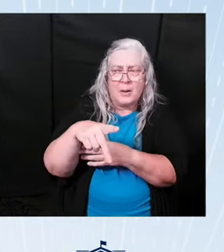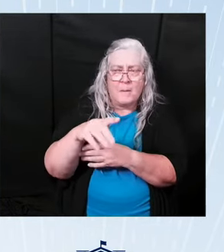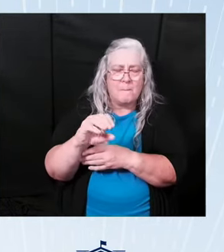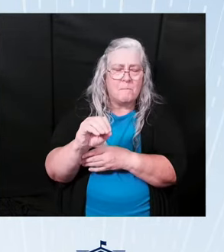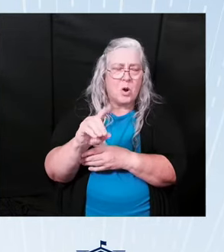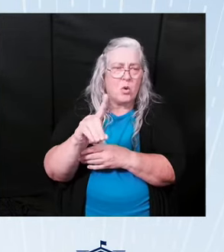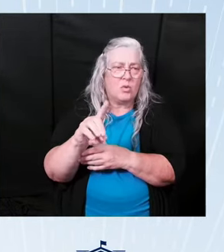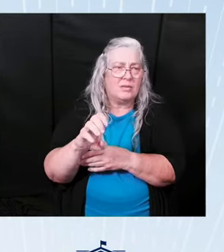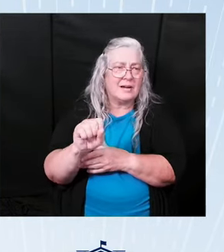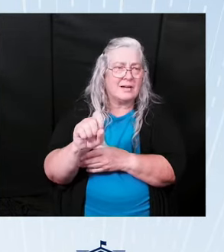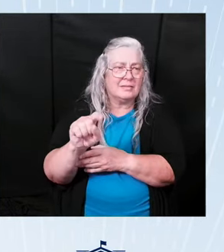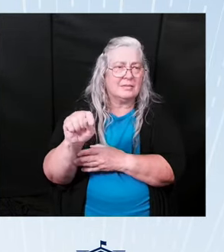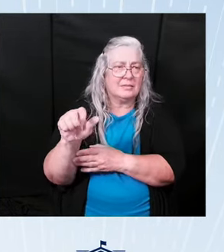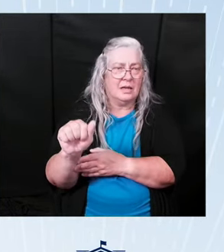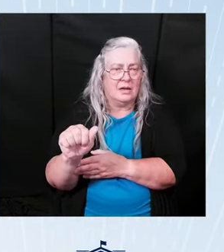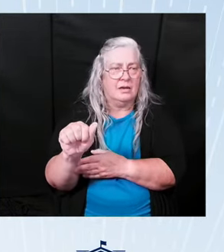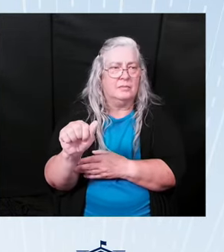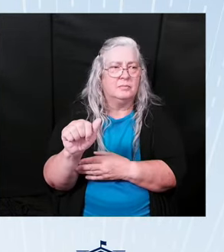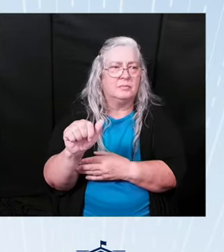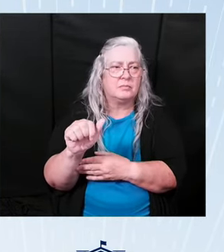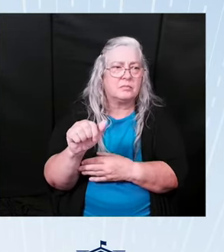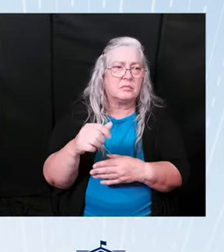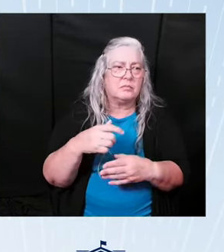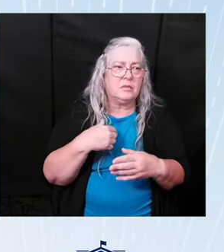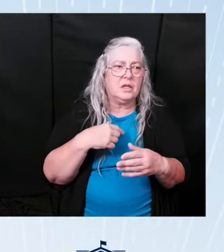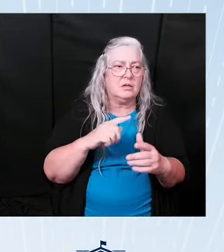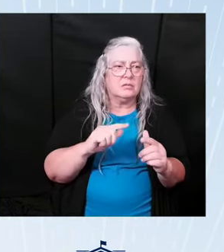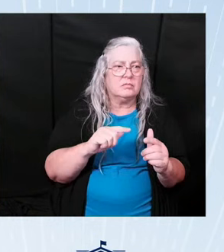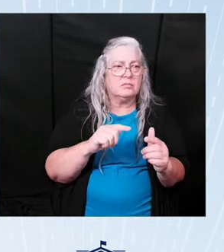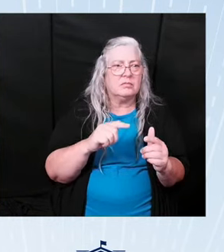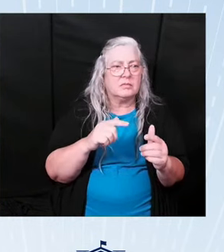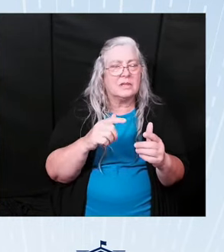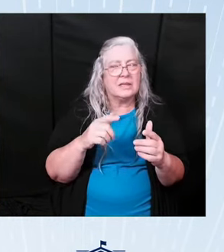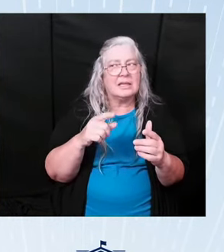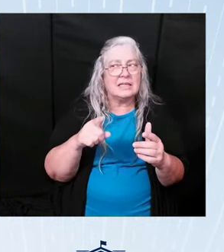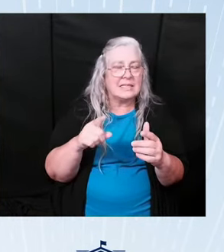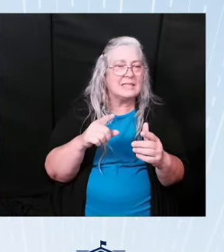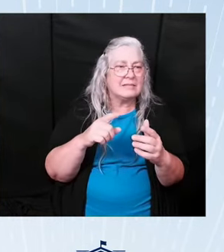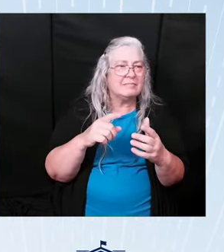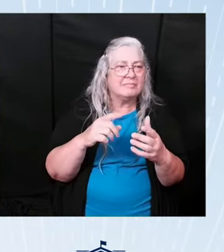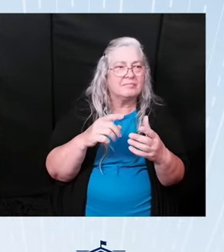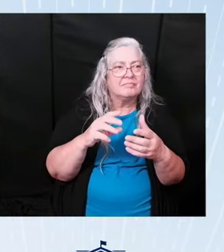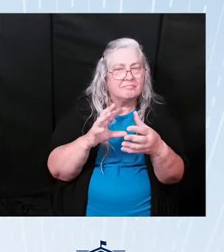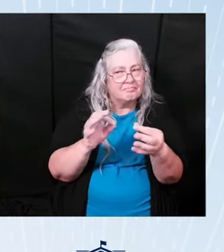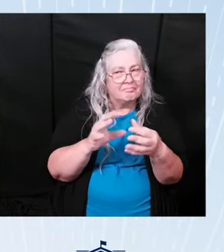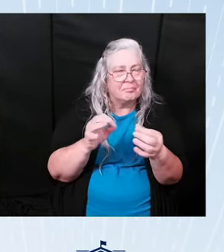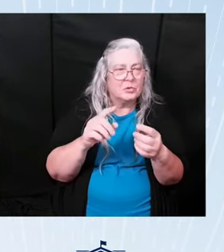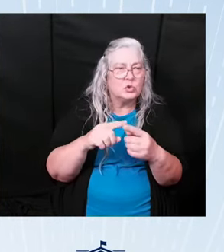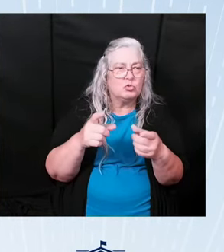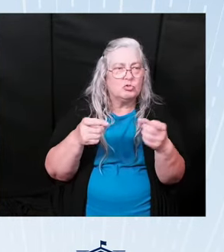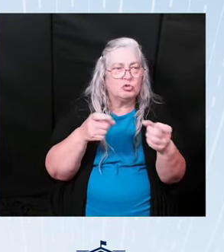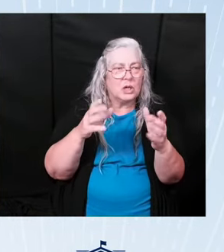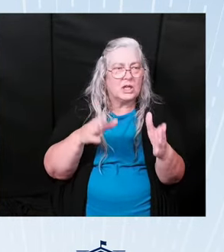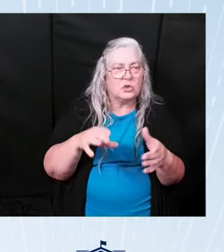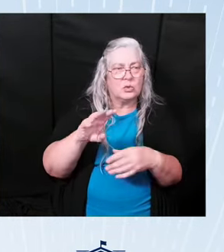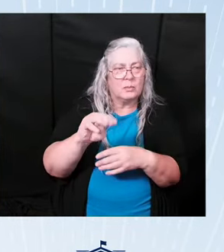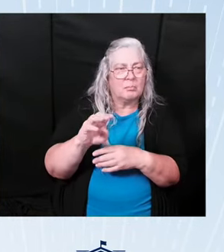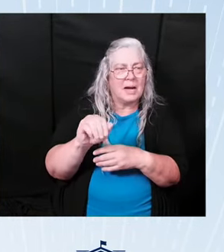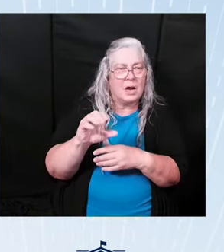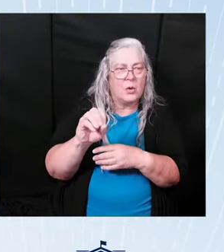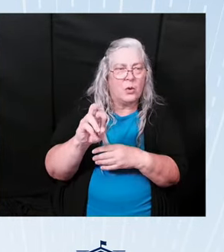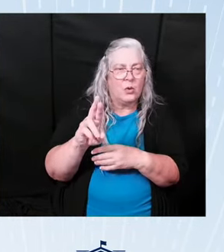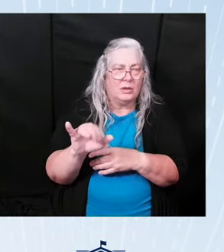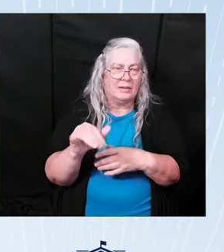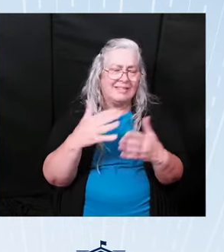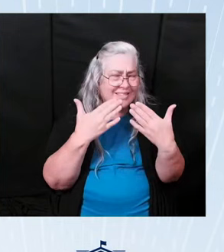nice to see you. Admiral, thank you. It's nice to be with you today. And thank all of you for joining us. I know that you've been here quite a long